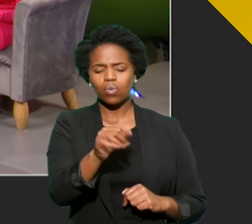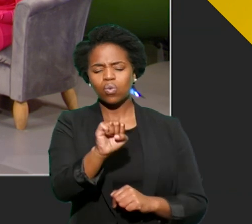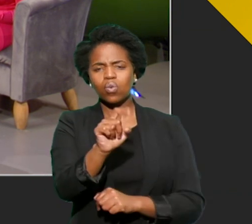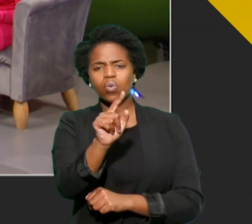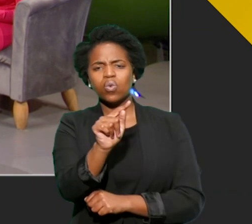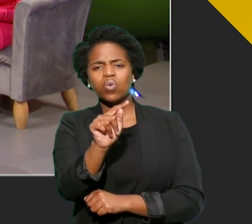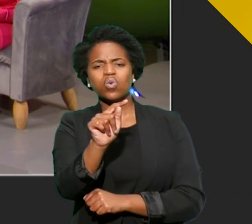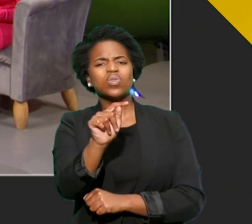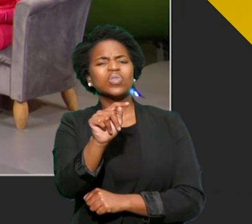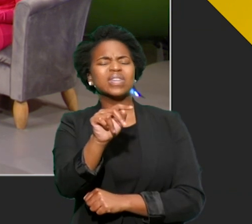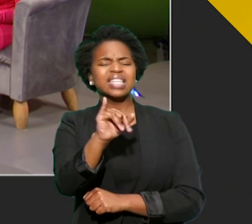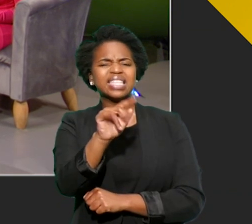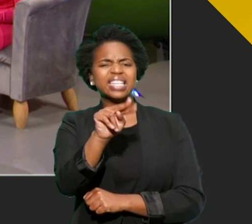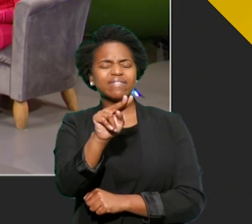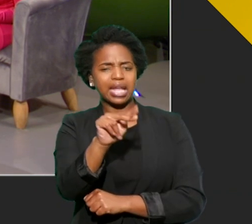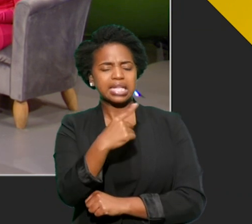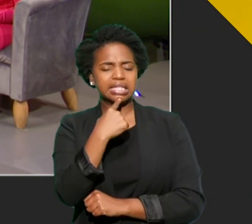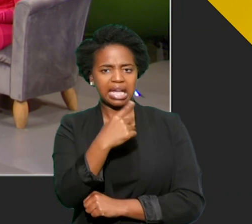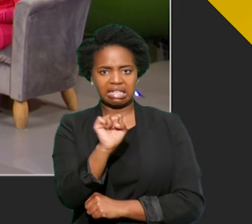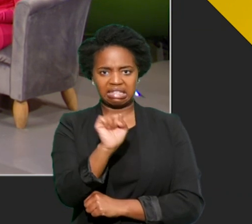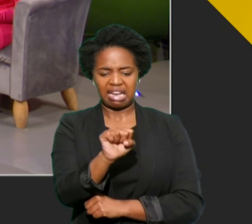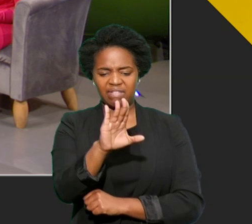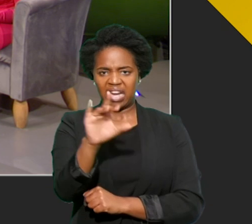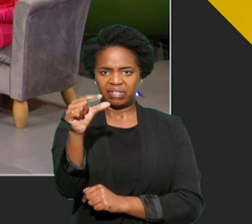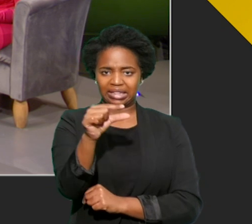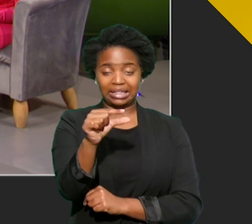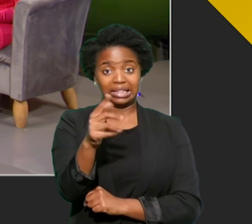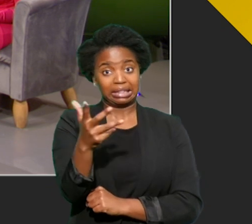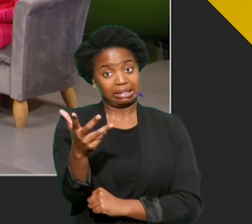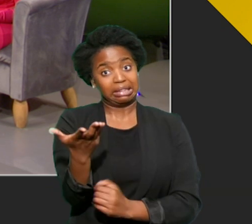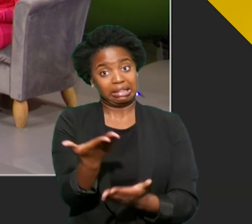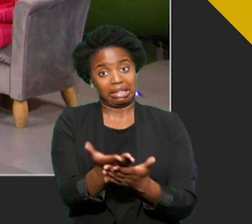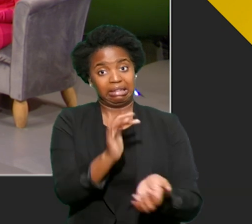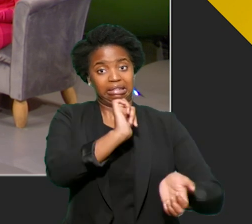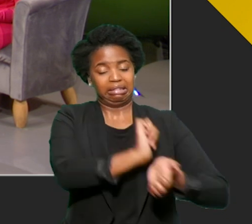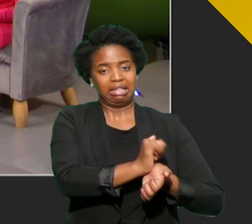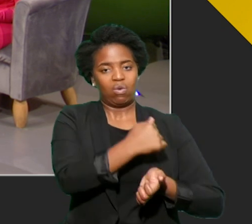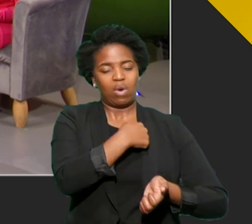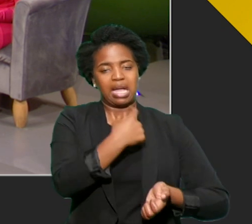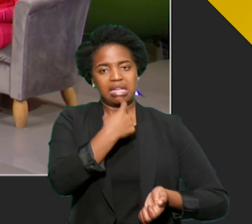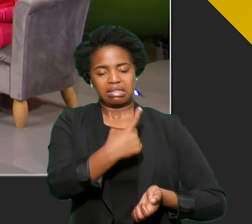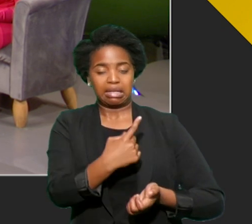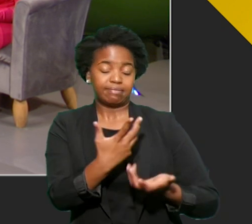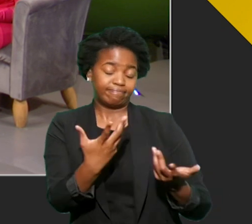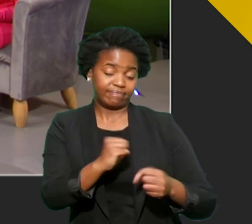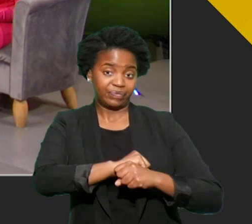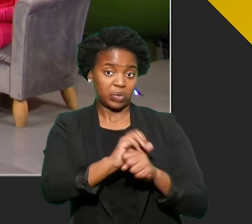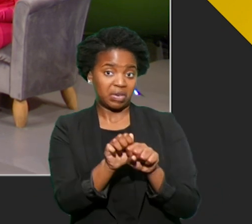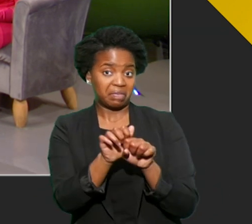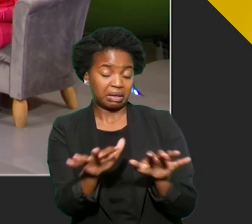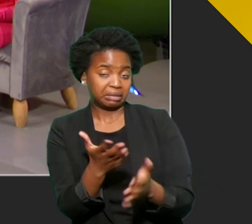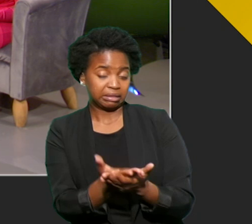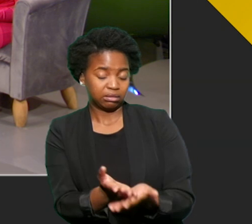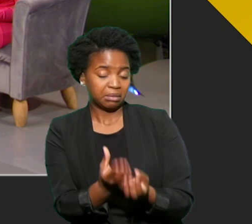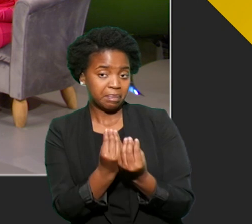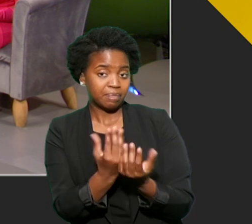who went on to make assumptions and statements that has led him to being arrested after he made them socially. But not just that, we do